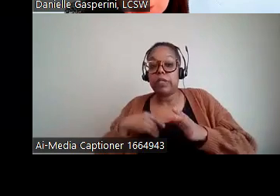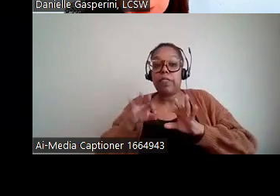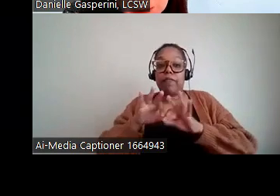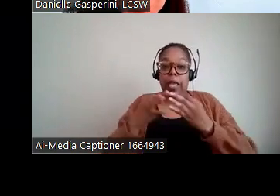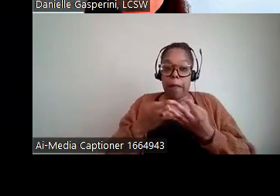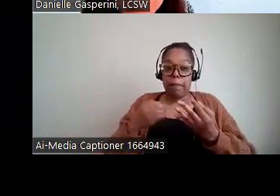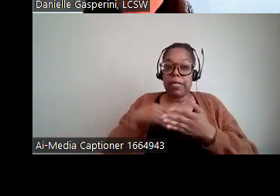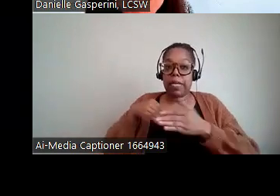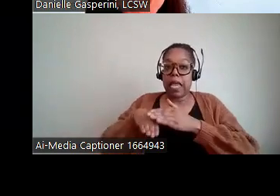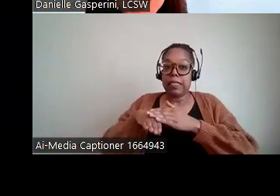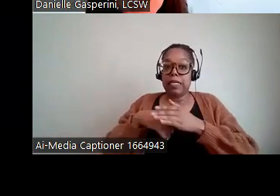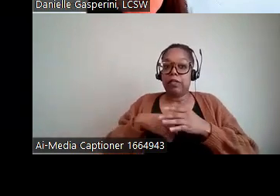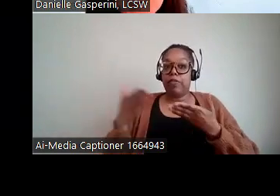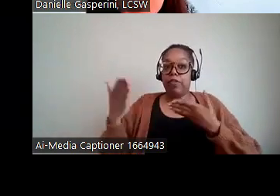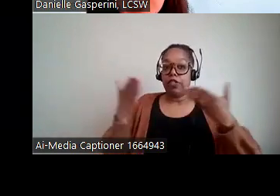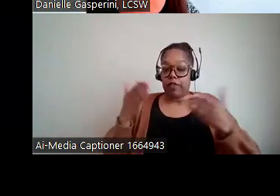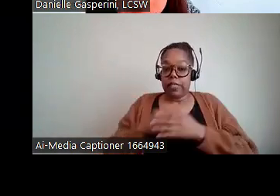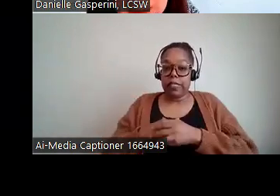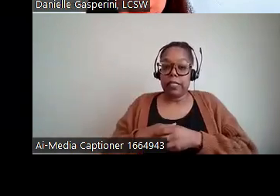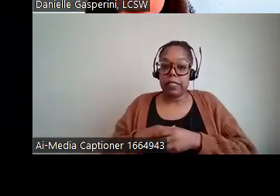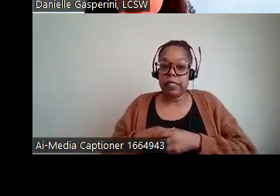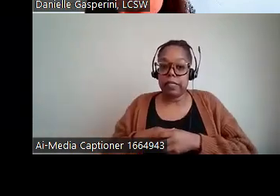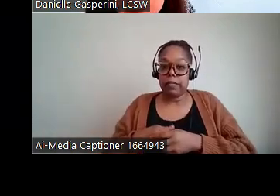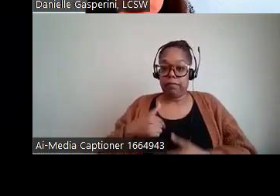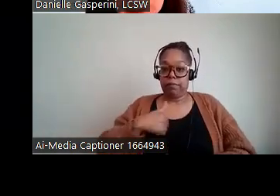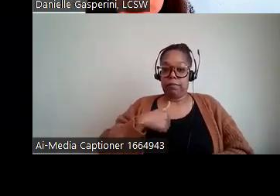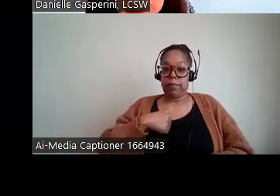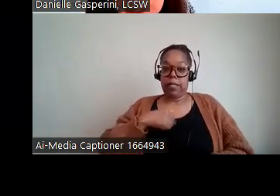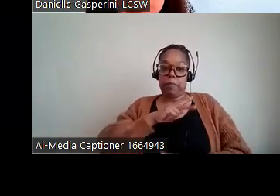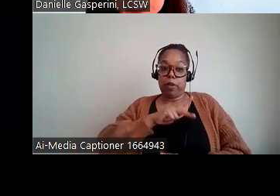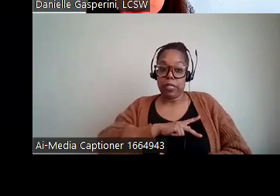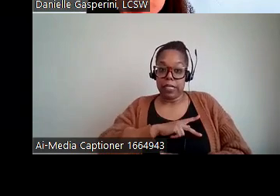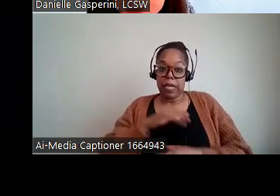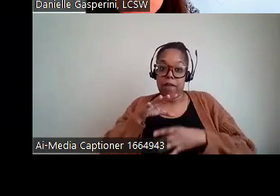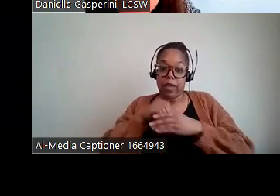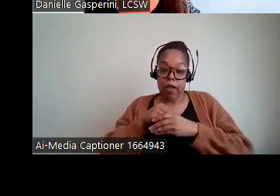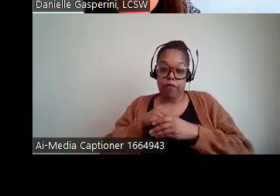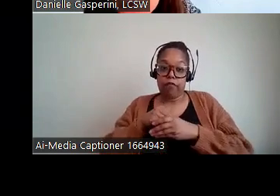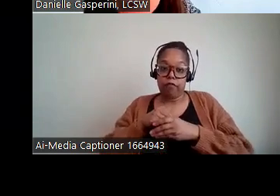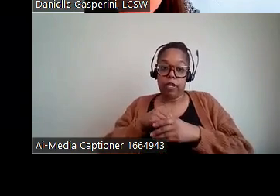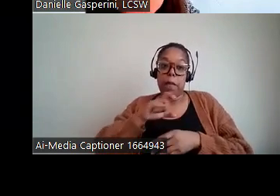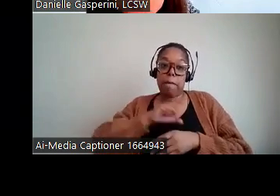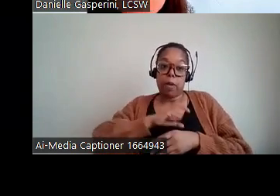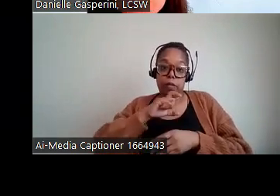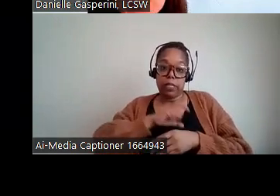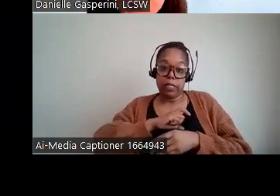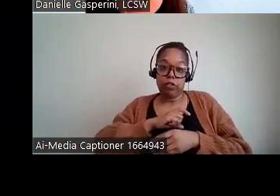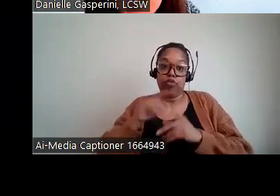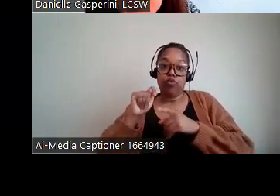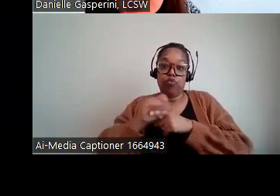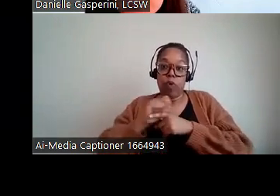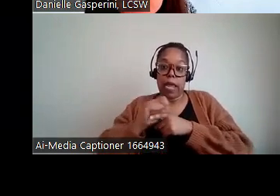the services. I personally am involved in a police officer training program. So